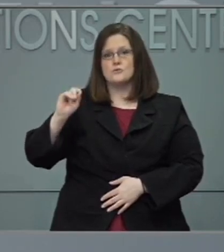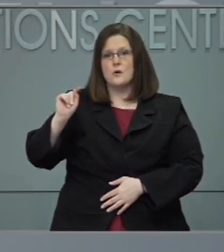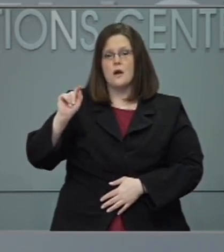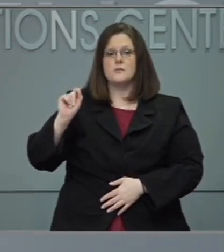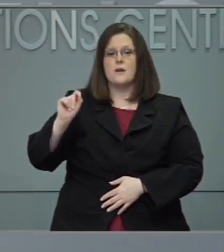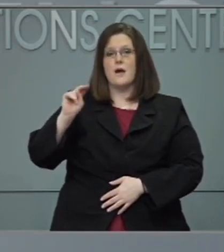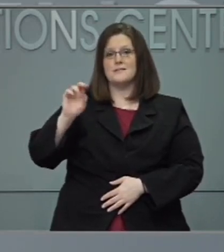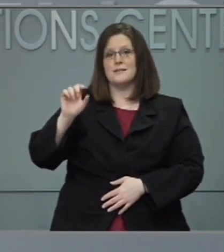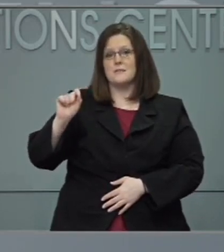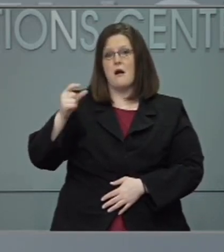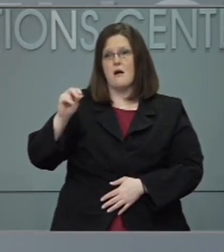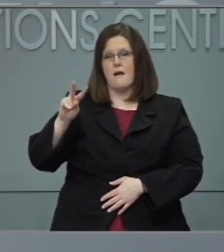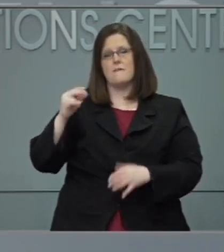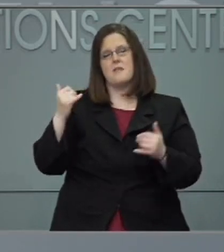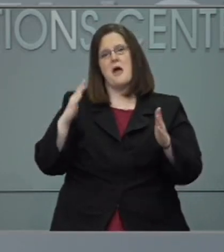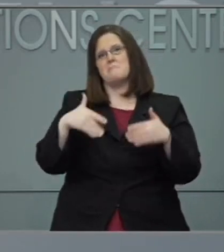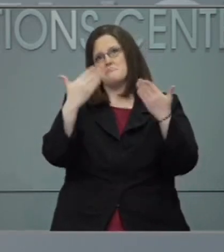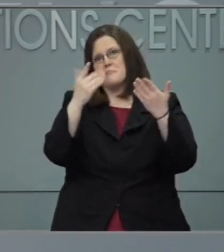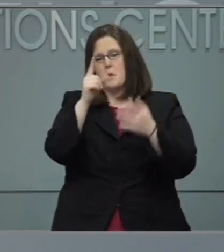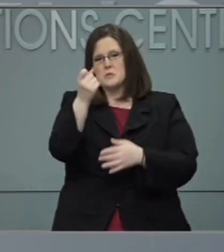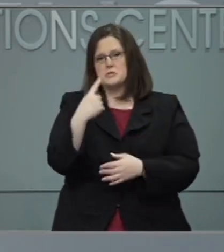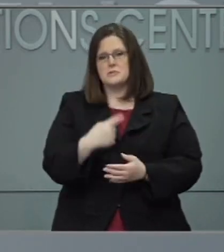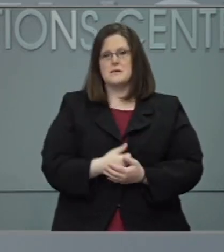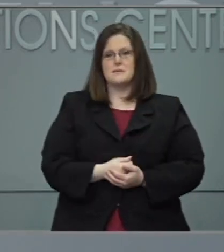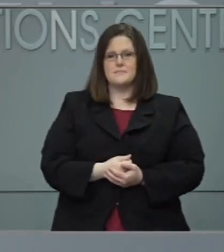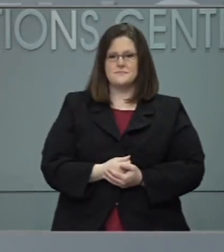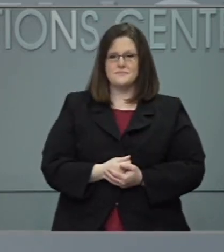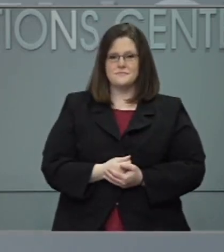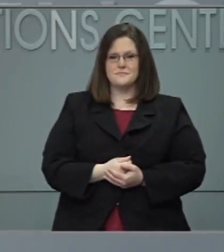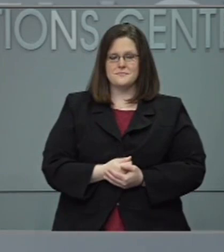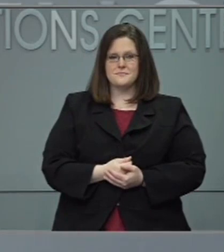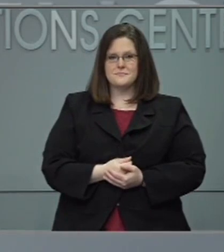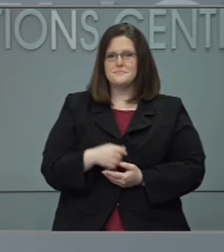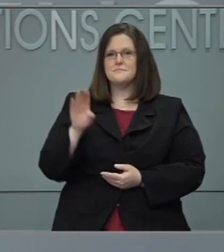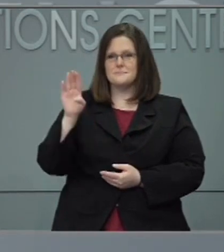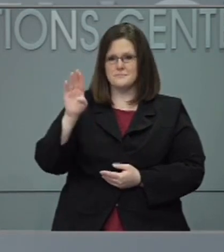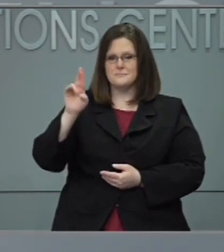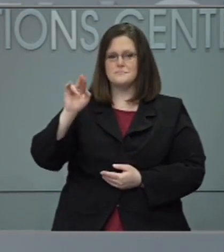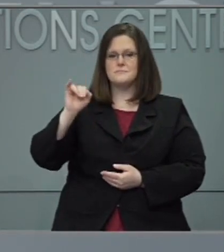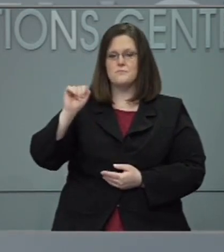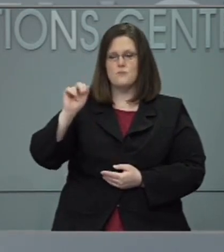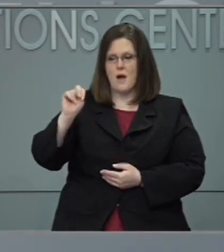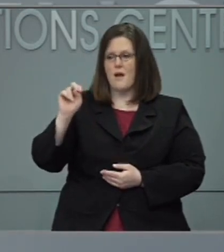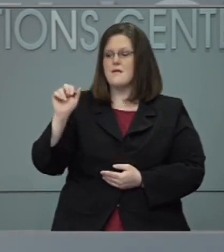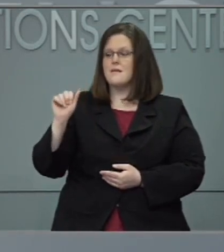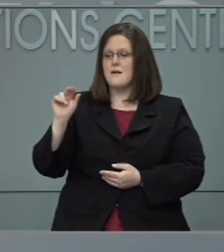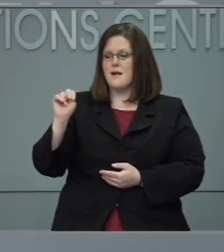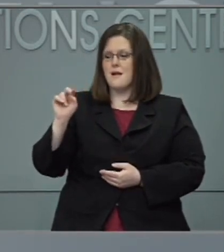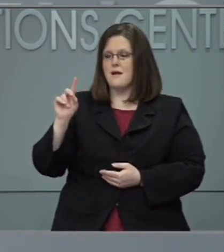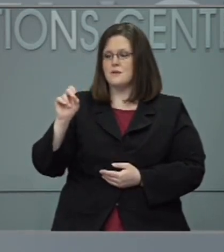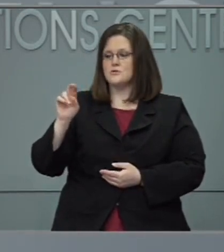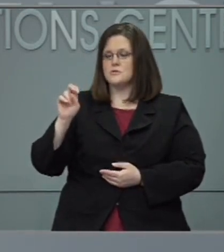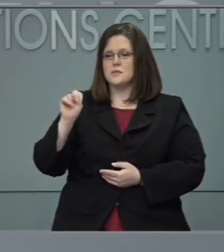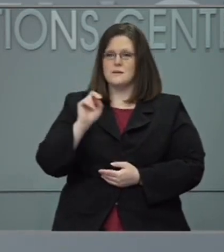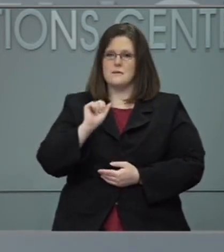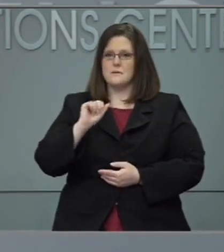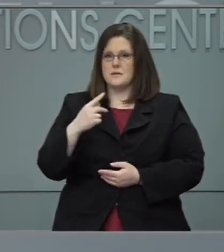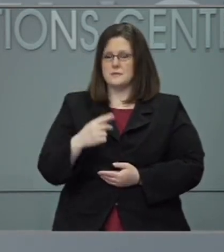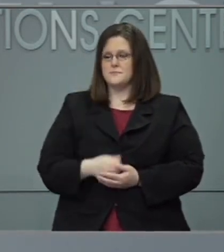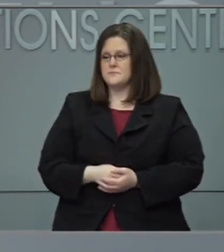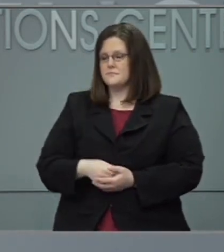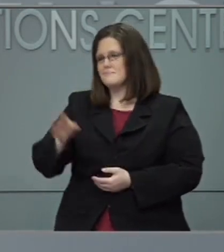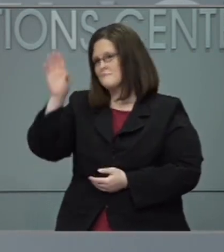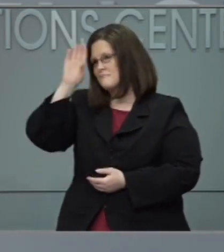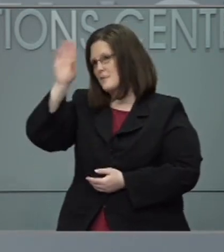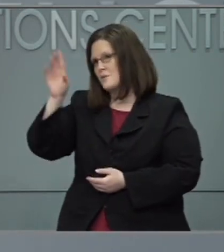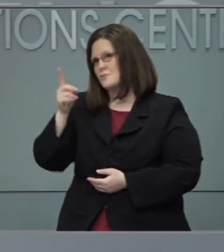Our first question today is from Brian Anderson with the Associated Press. Hi, Dr. Cohen. Brian